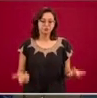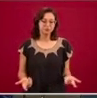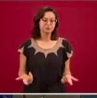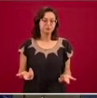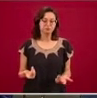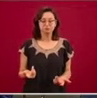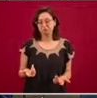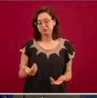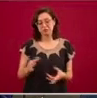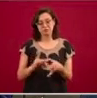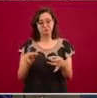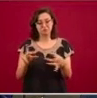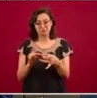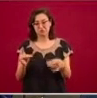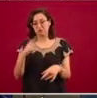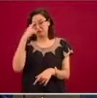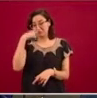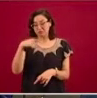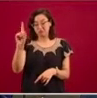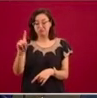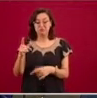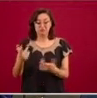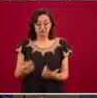And this is very easy to explain.